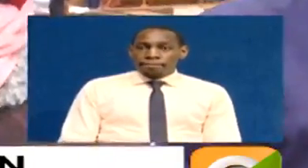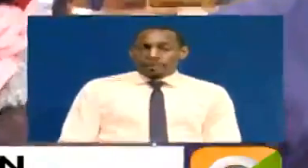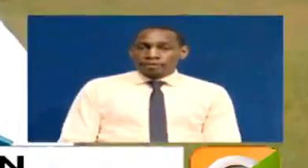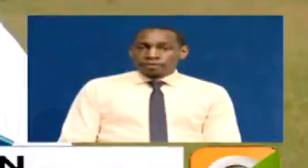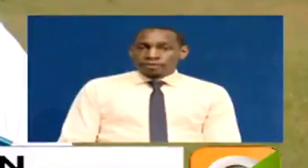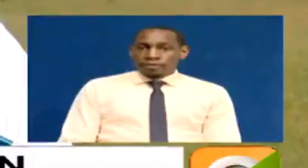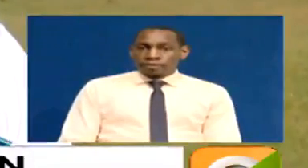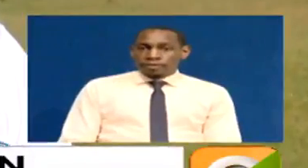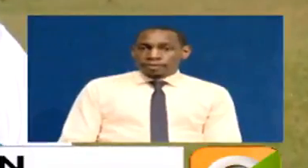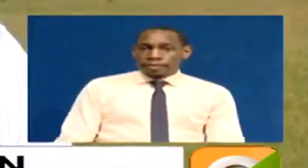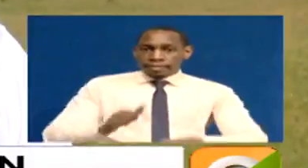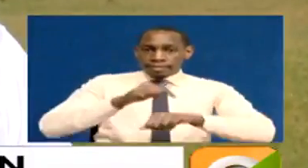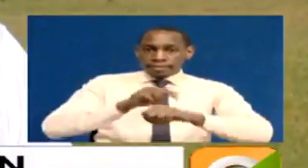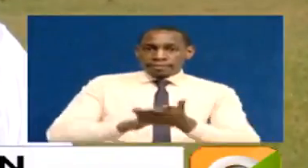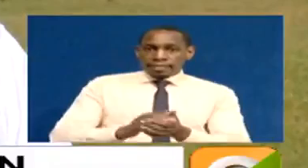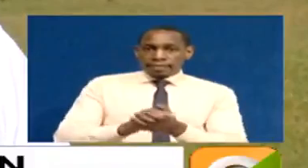At 15 hours,